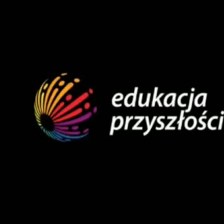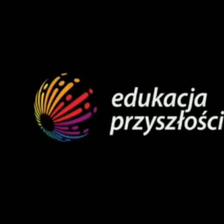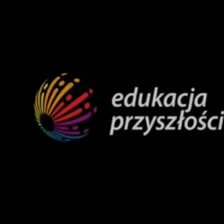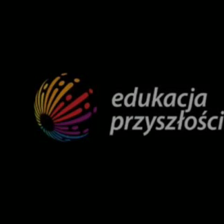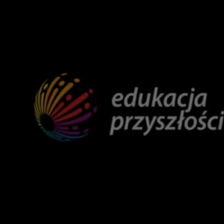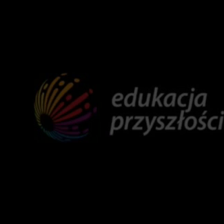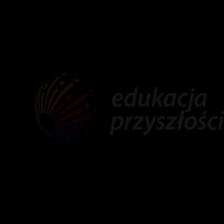So.